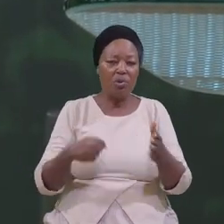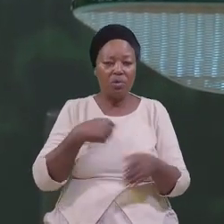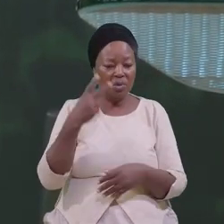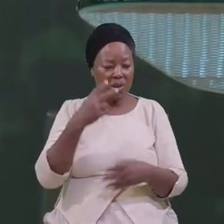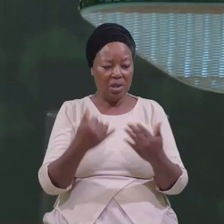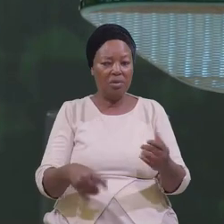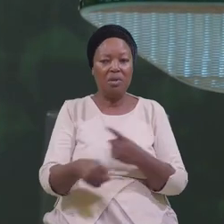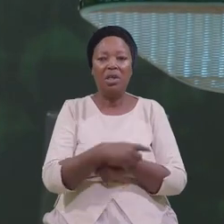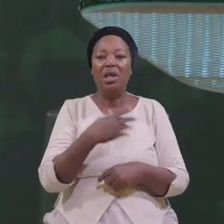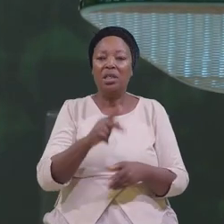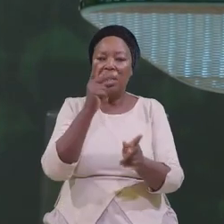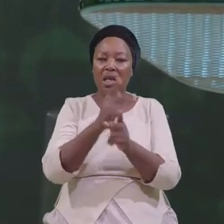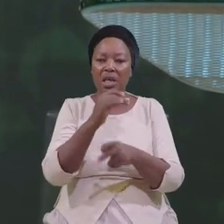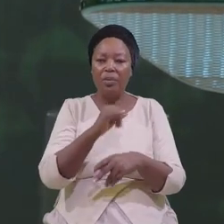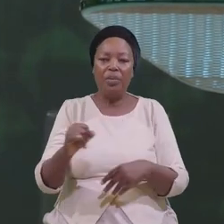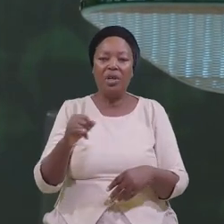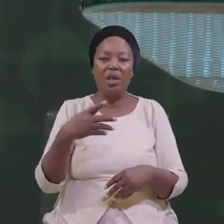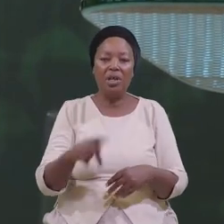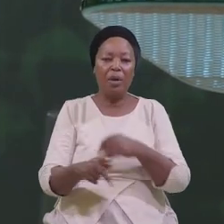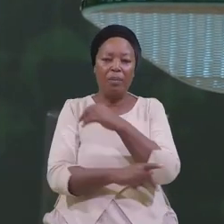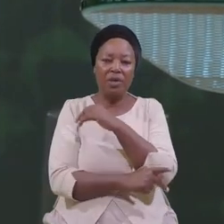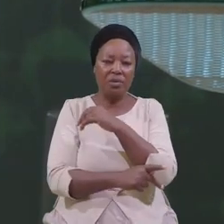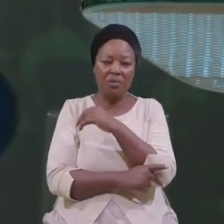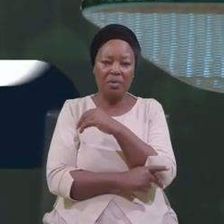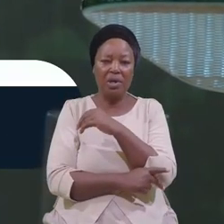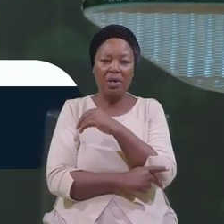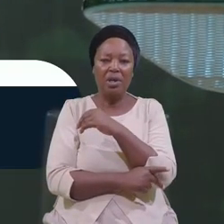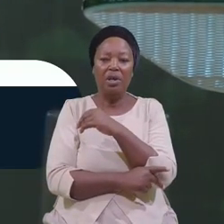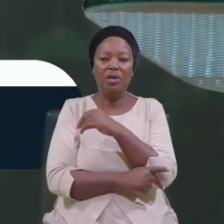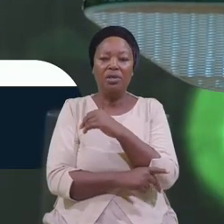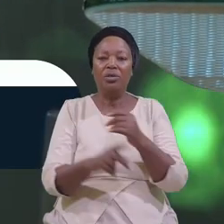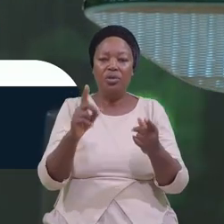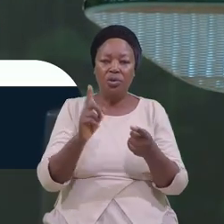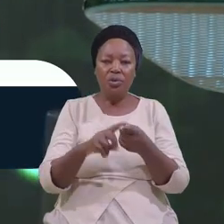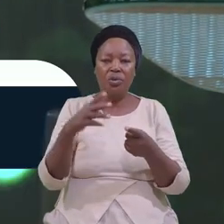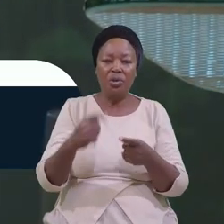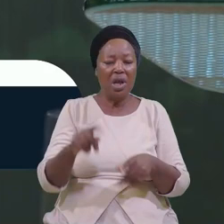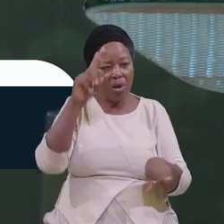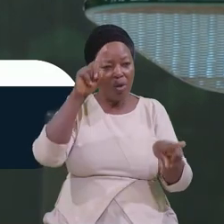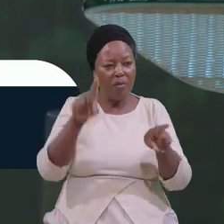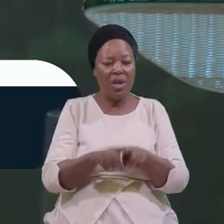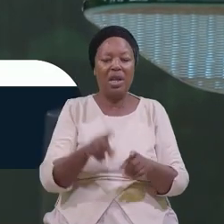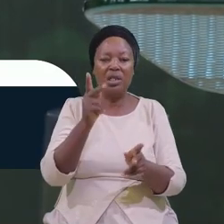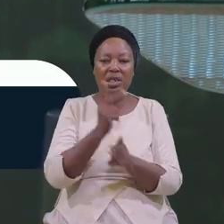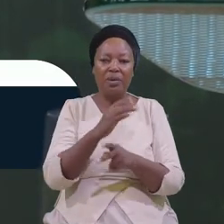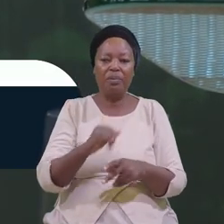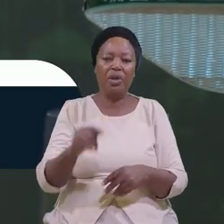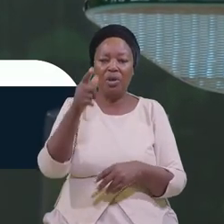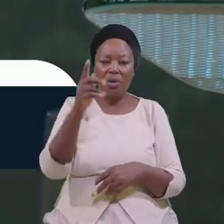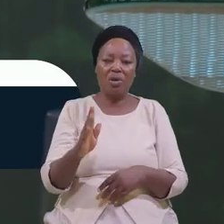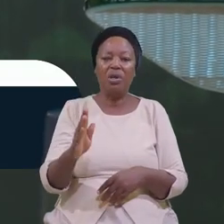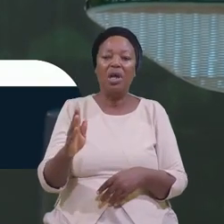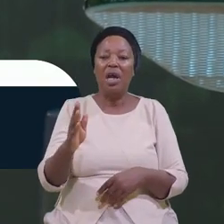the keeping up the Passover unto the covenant keeping God. Unto